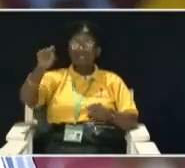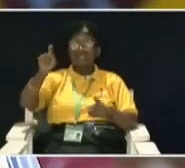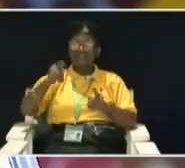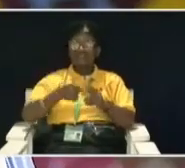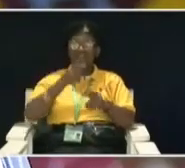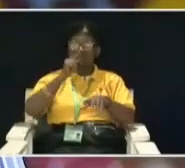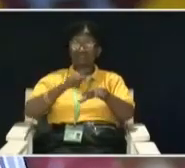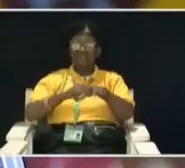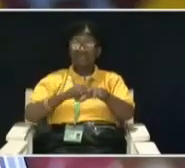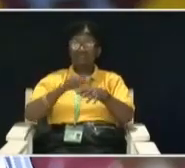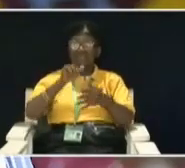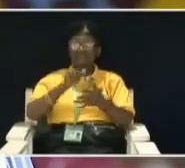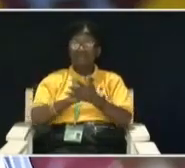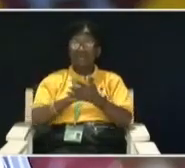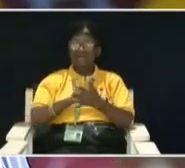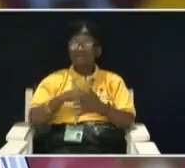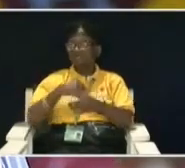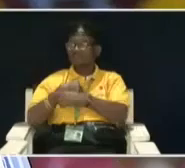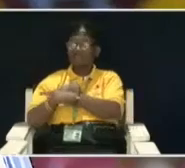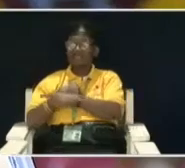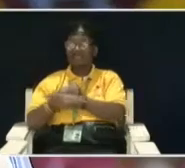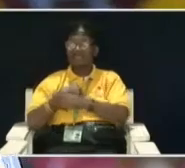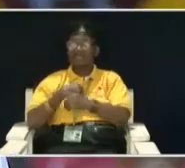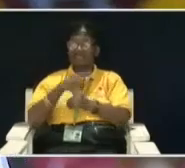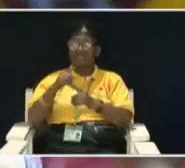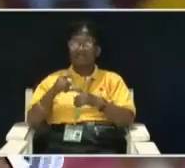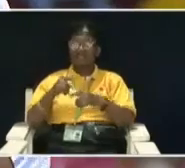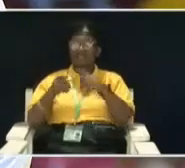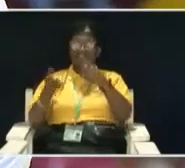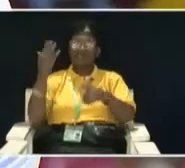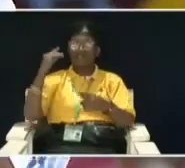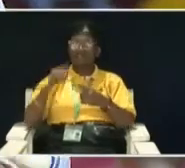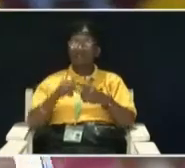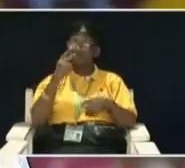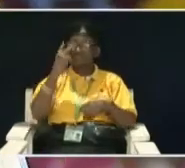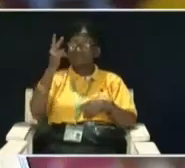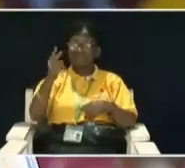that I went to see a head of state.